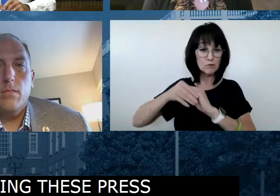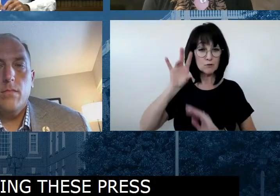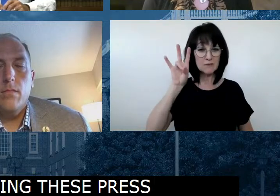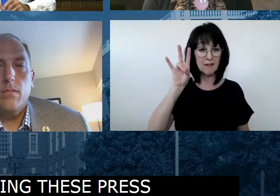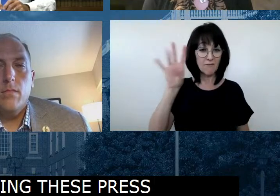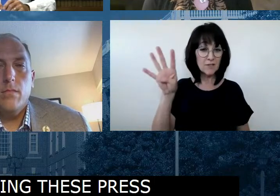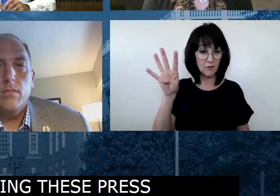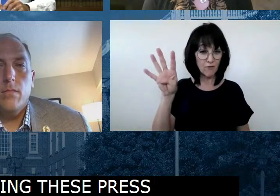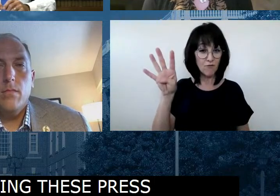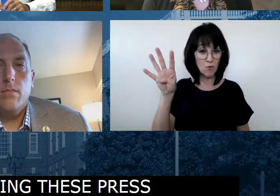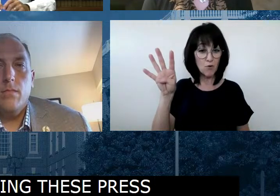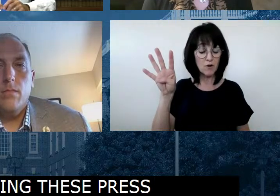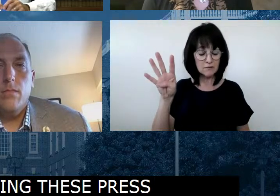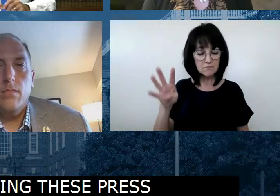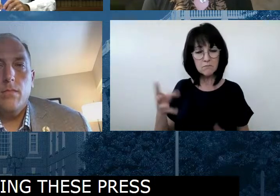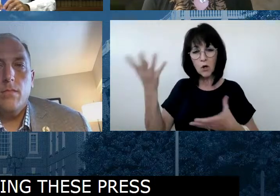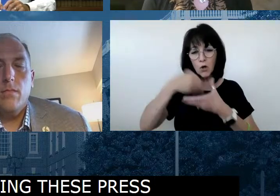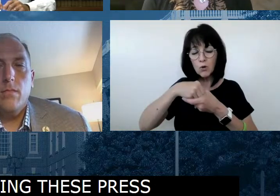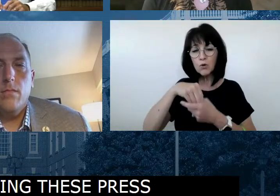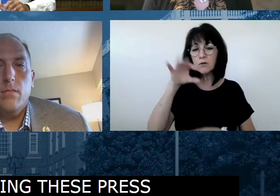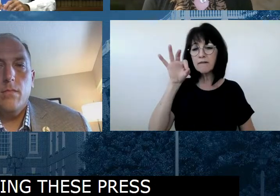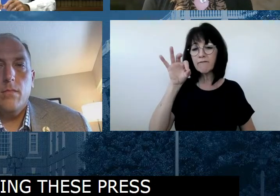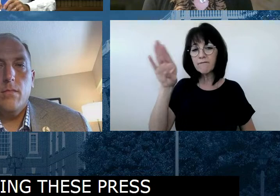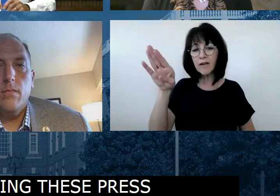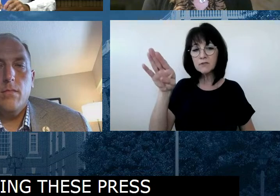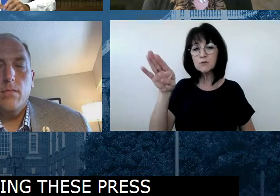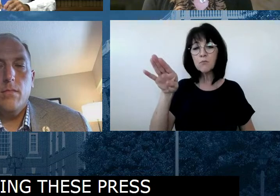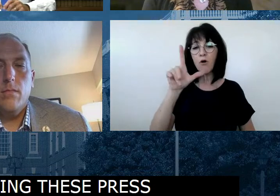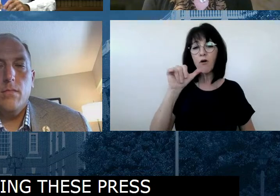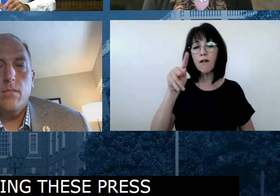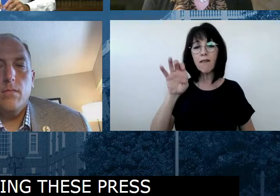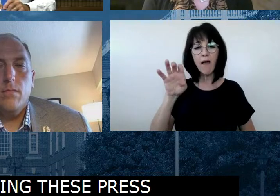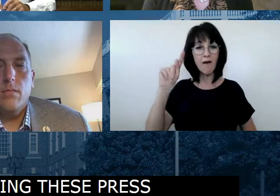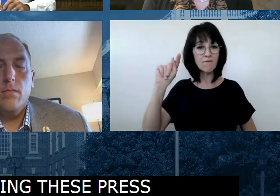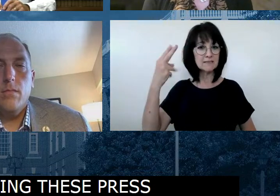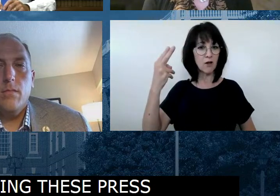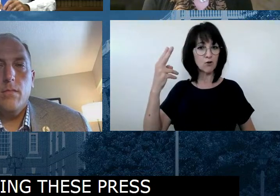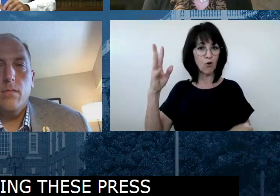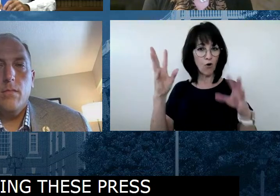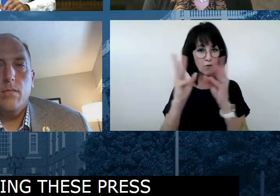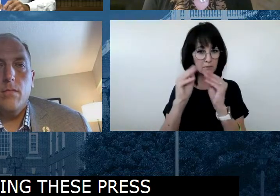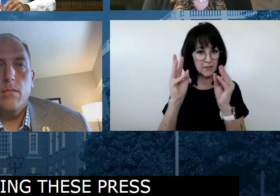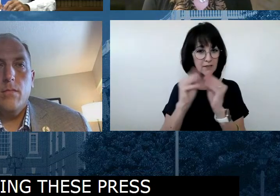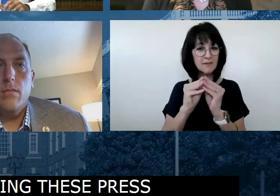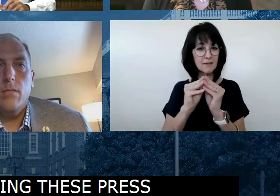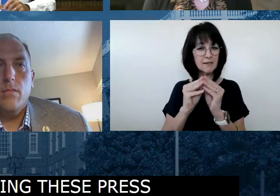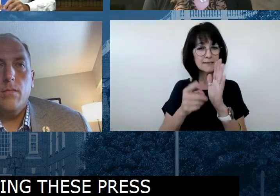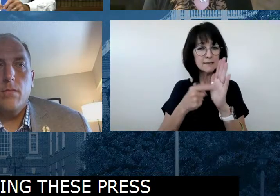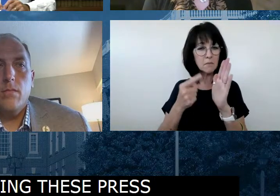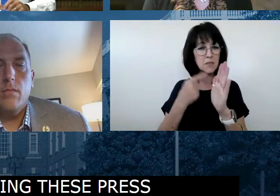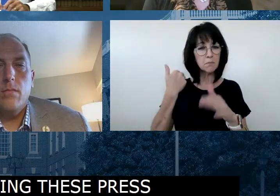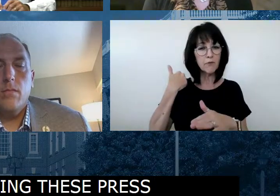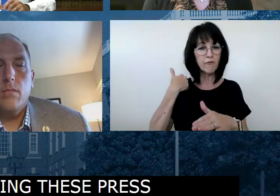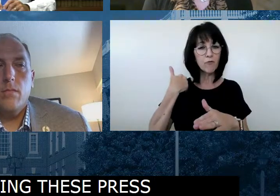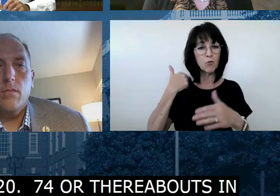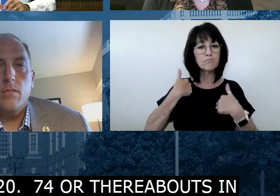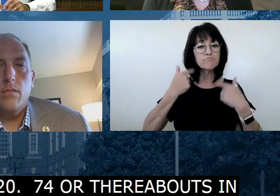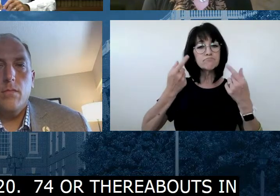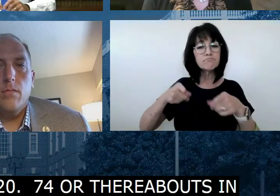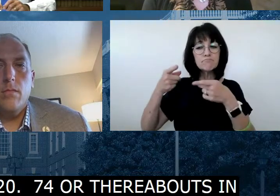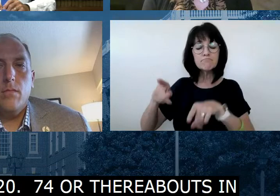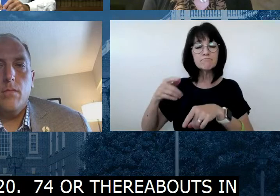some Facebook Live town hall meetings that we did in the evening and instead of the afternoon press